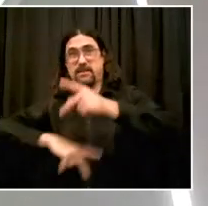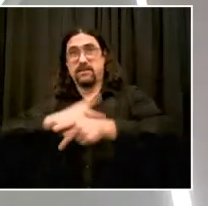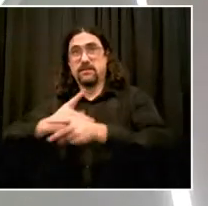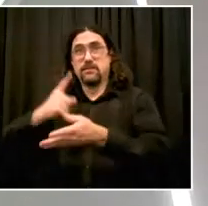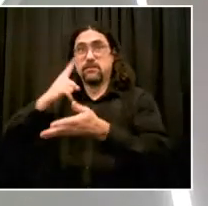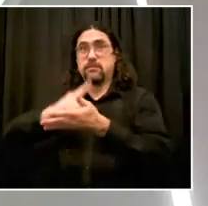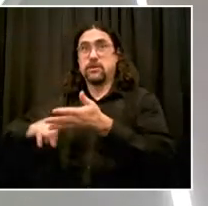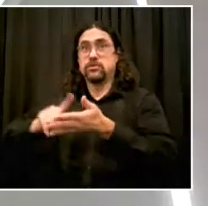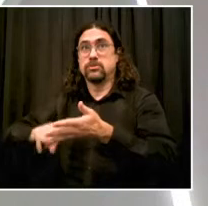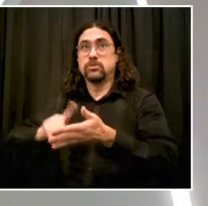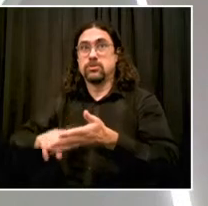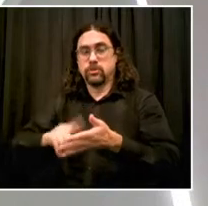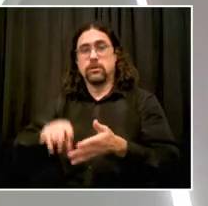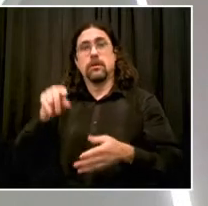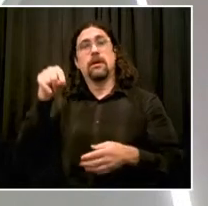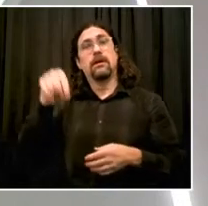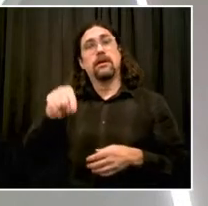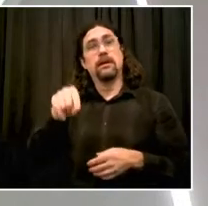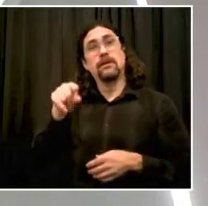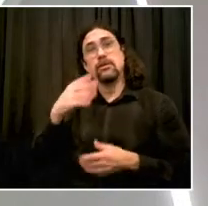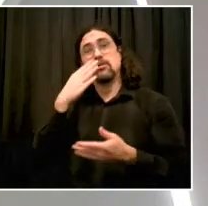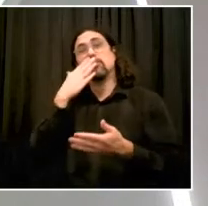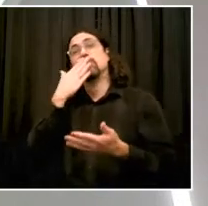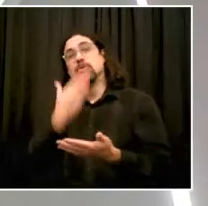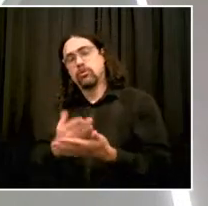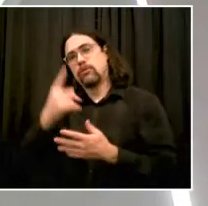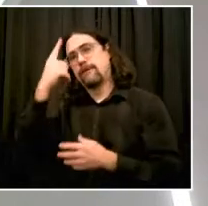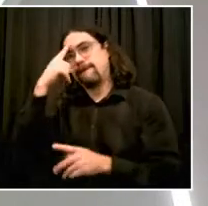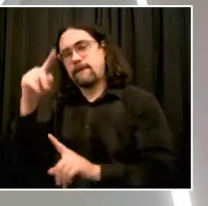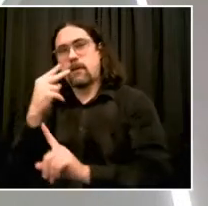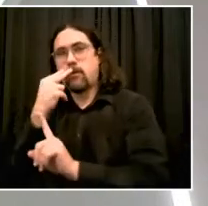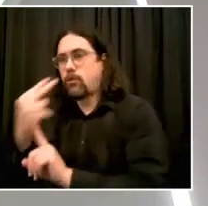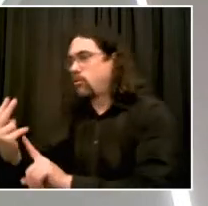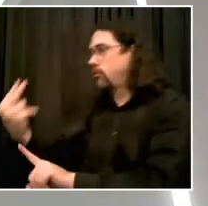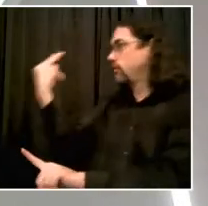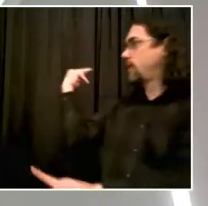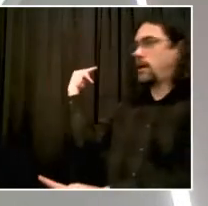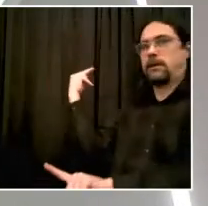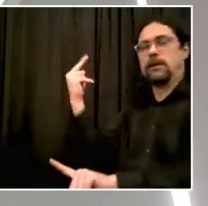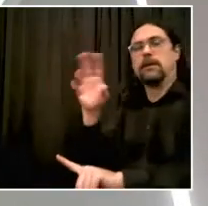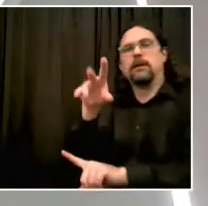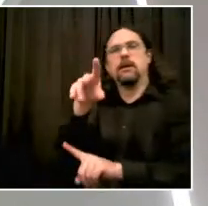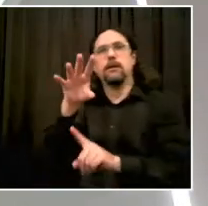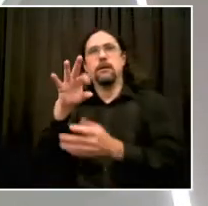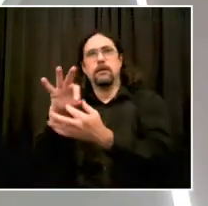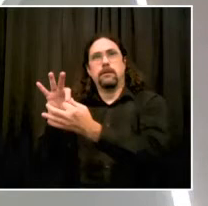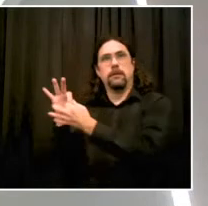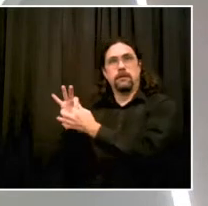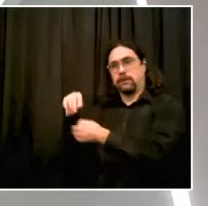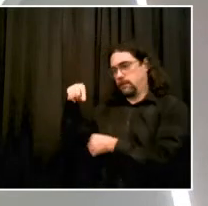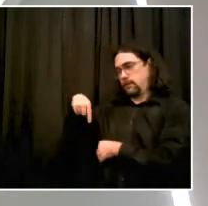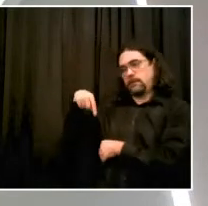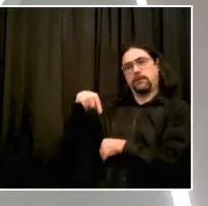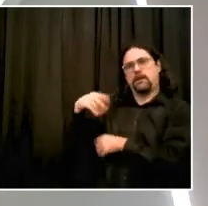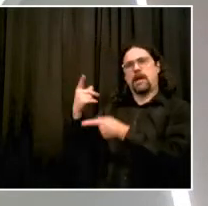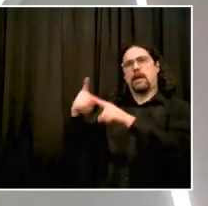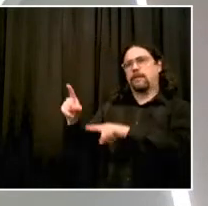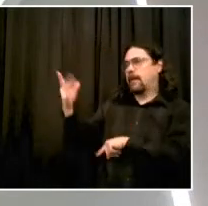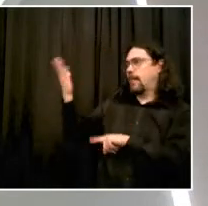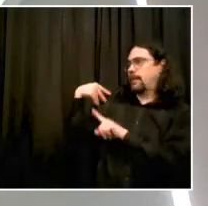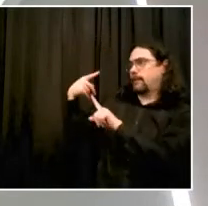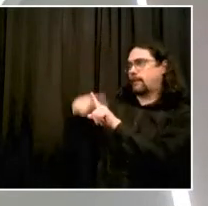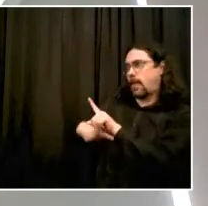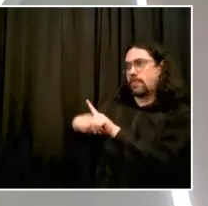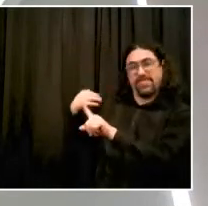time. But I can reassure you that this is something that we are working on very, very closely. There are a lot of complex scientific issues